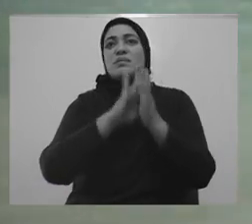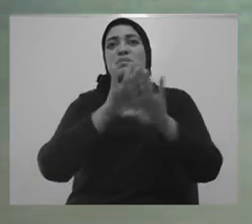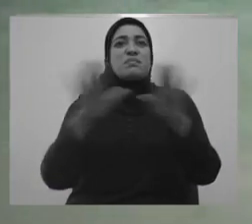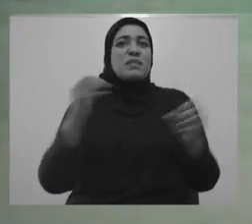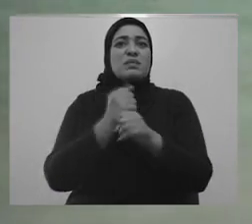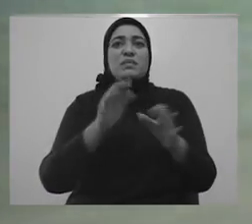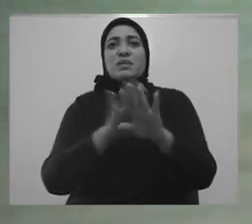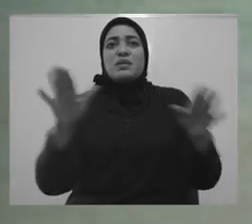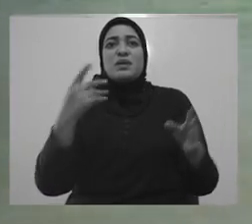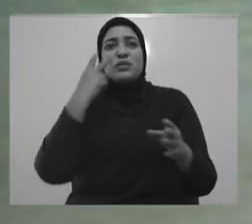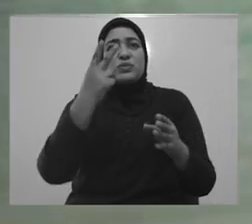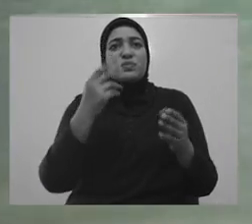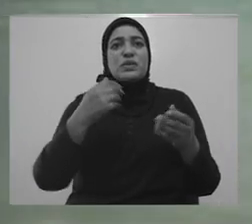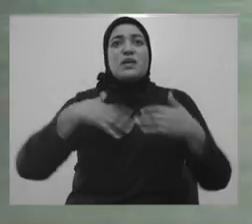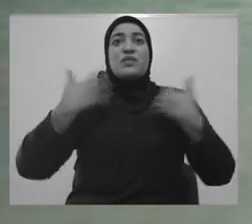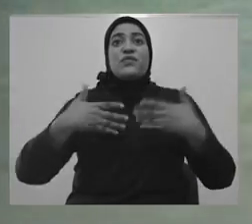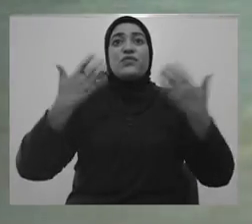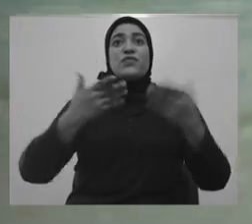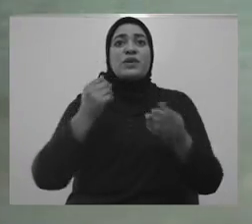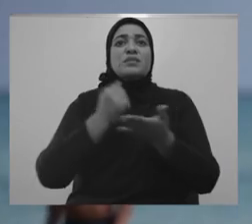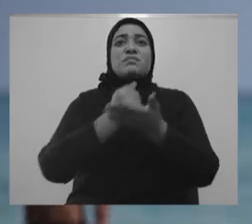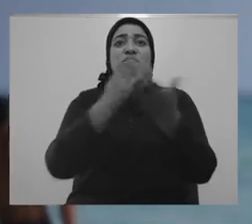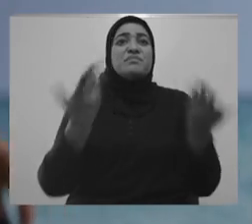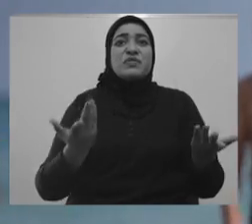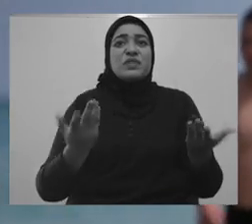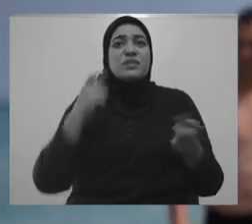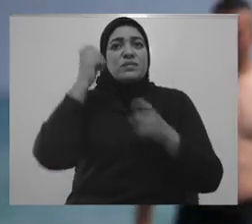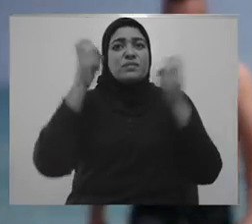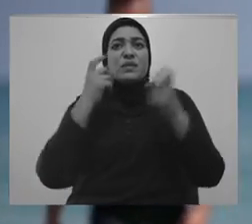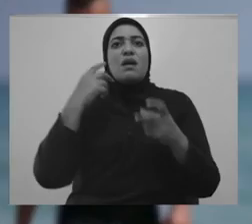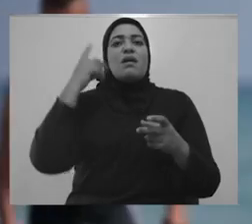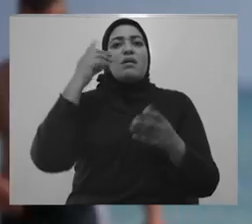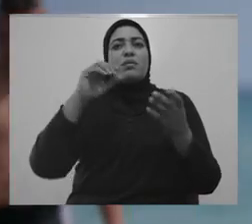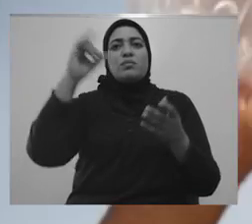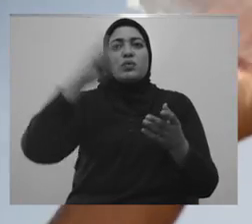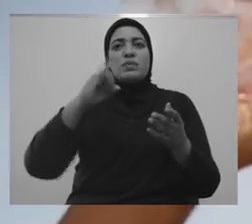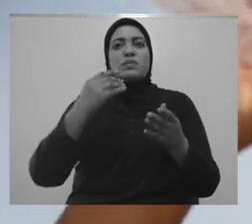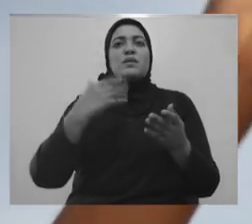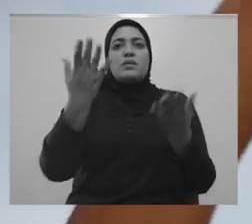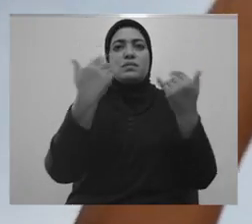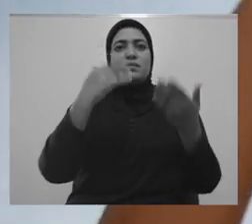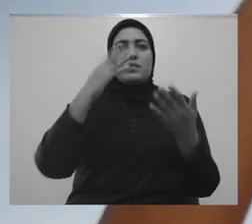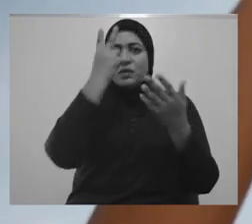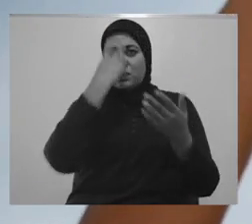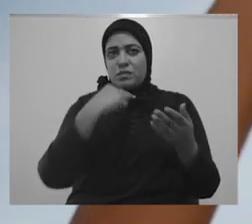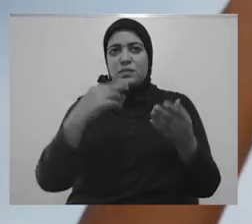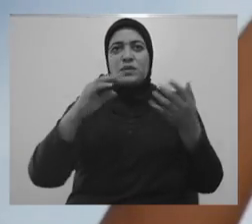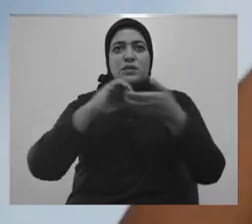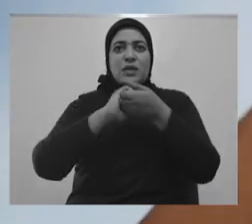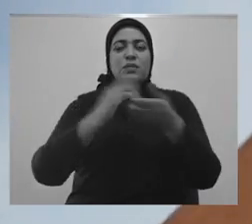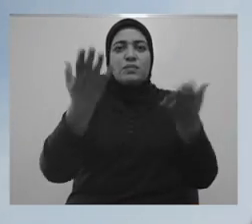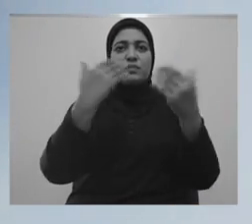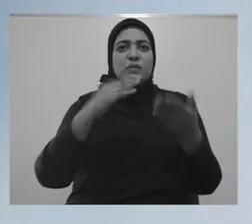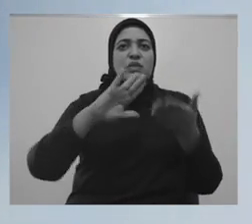the first to finish. It allowed these people to be active and to meet other disabled people who lived